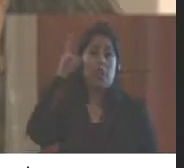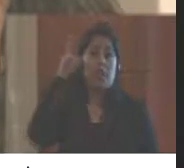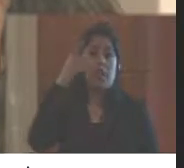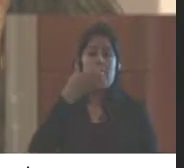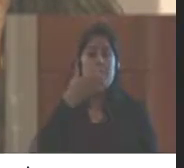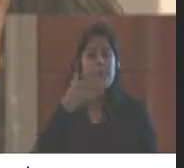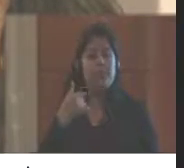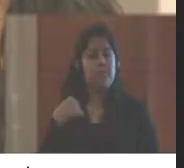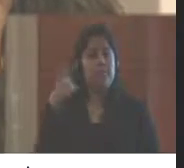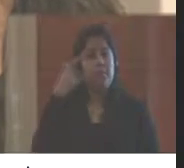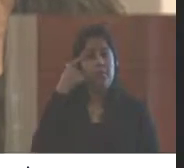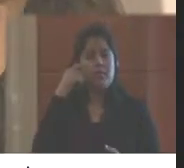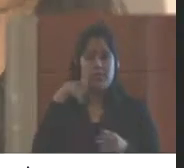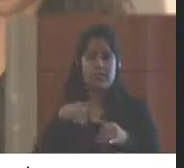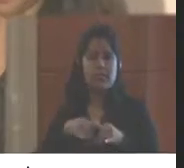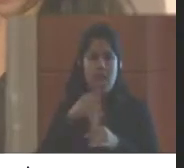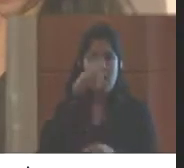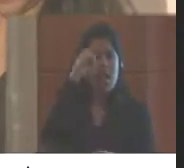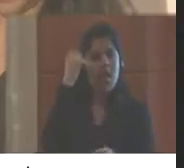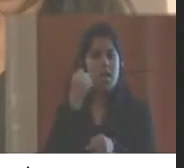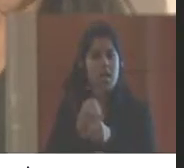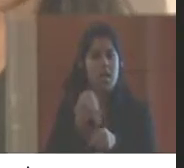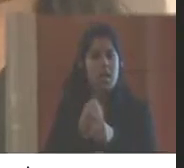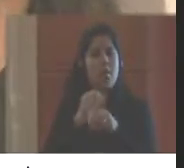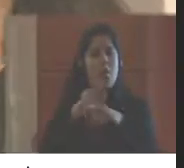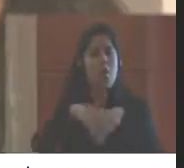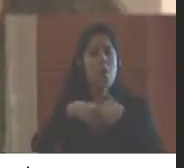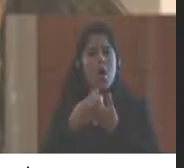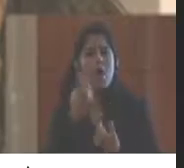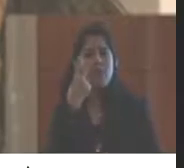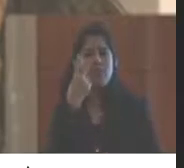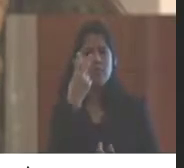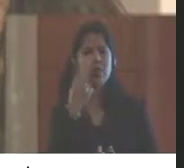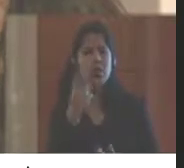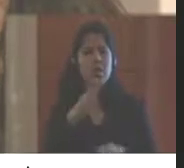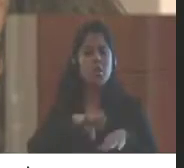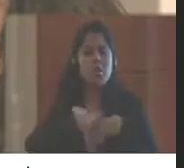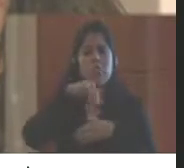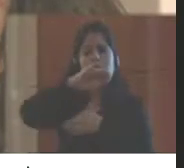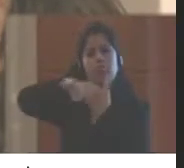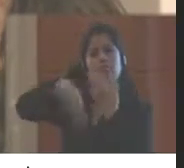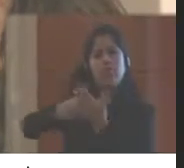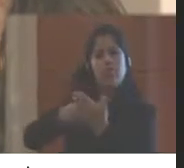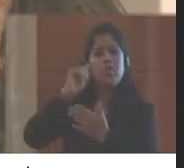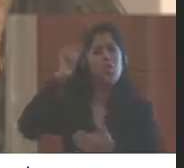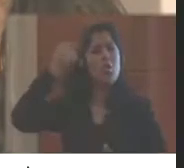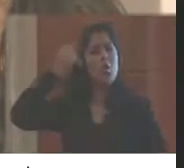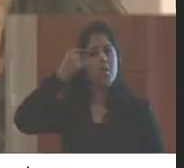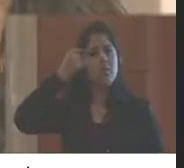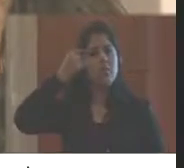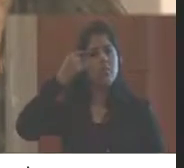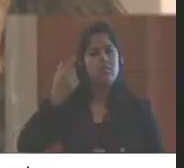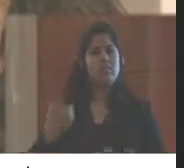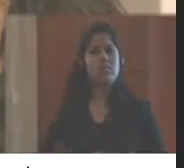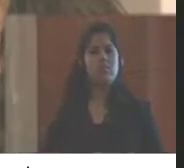And so I think that we have this work remaining, which is how to analyze